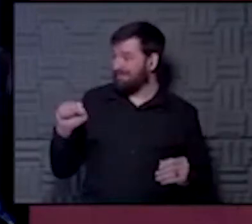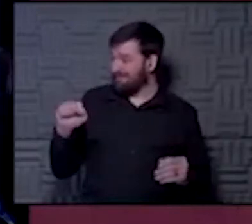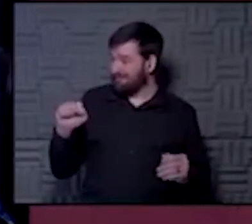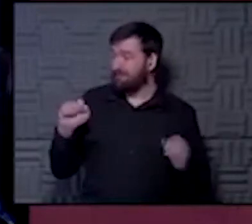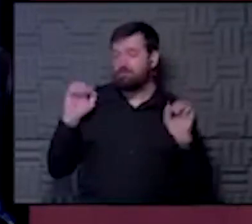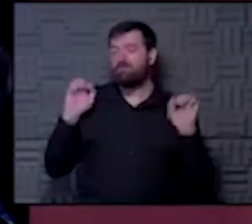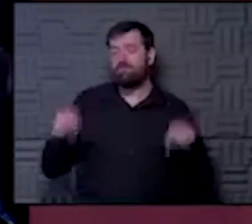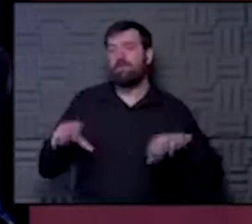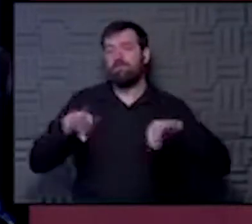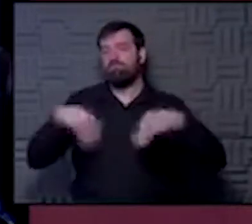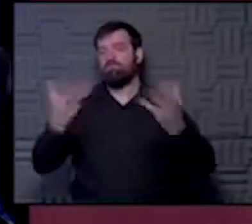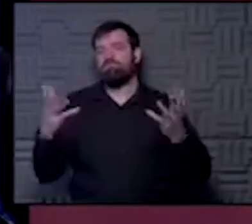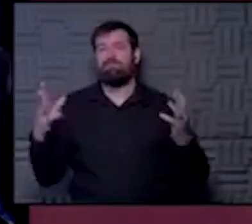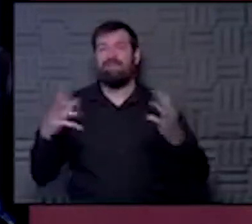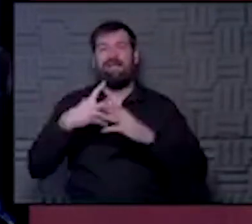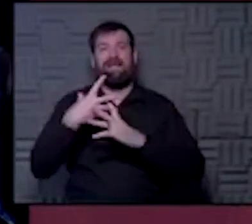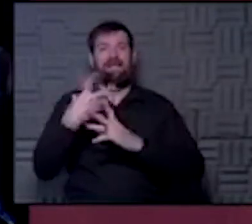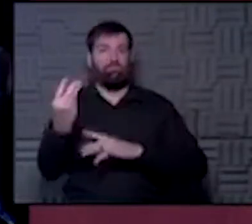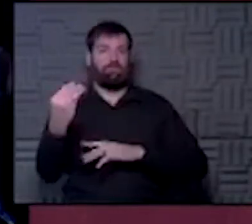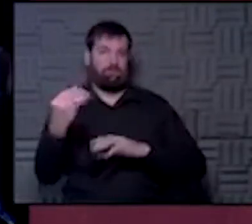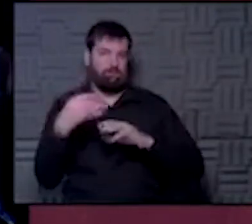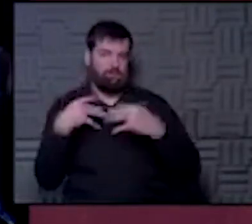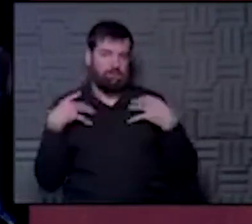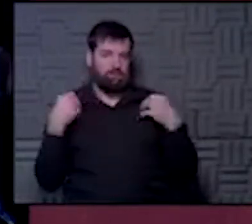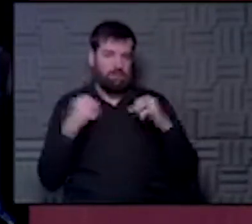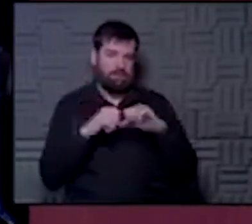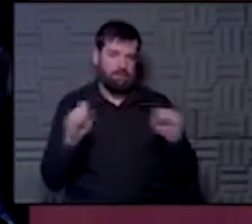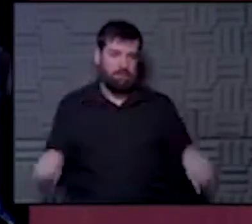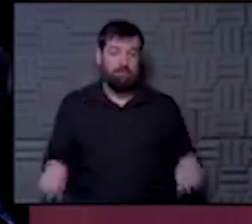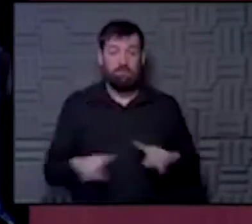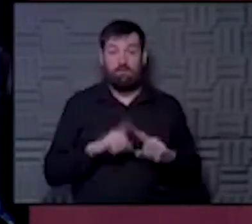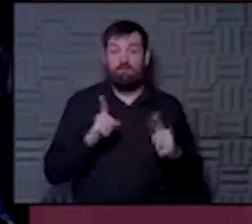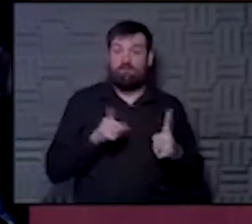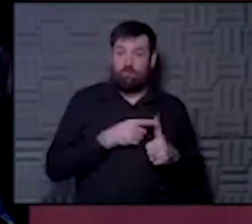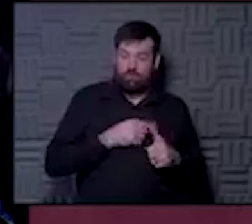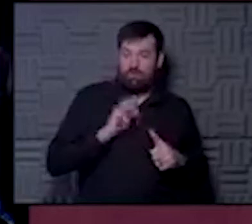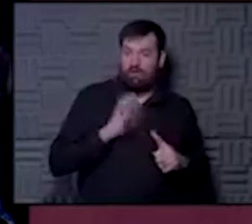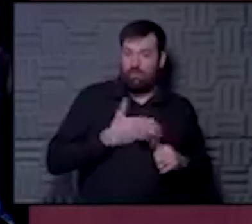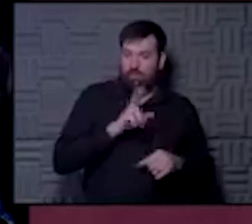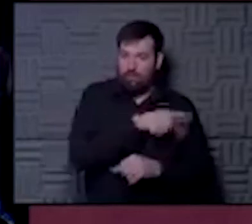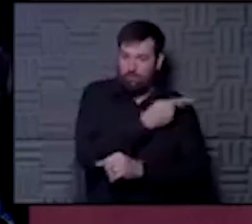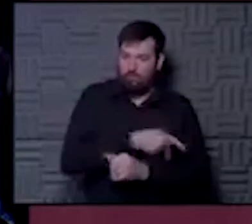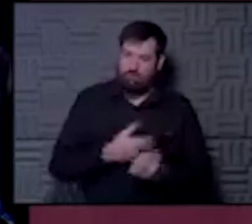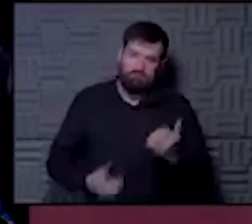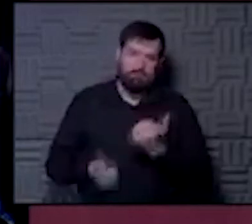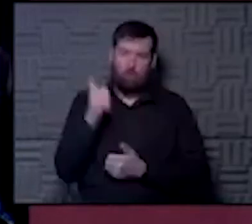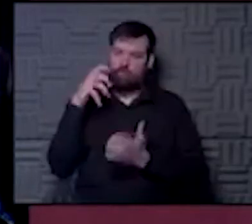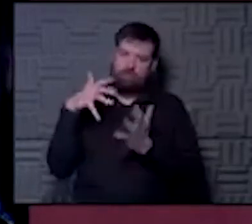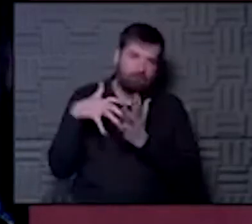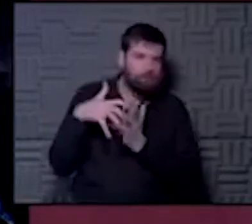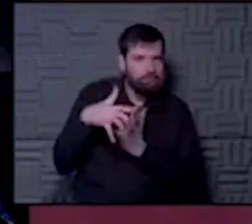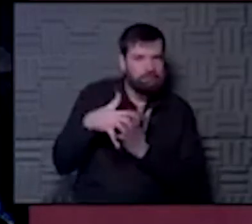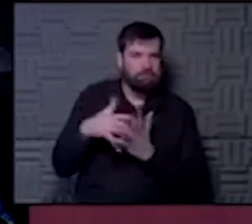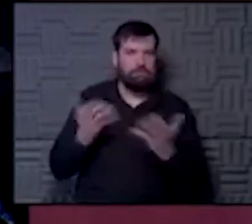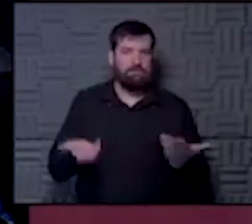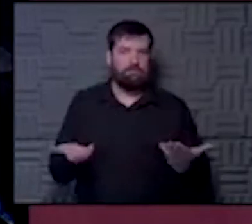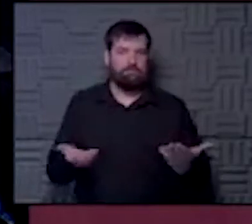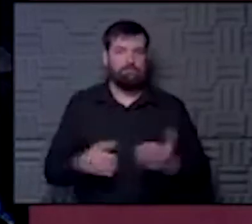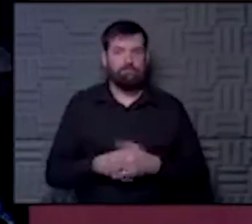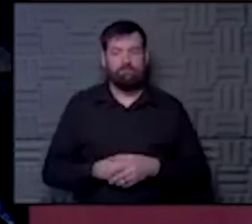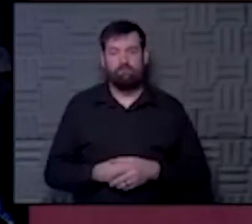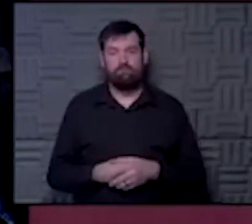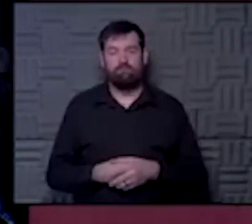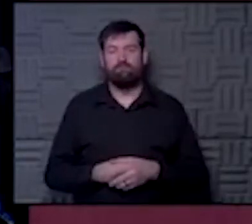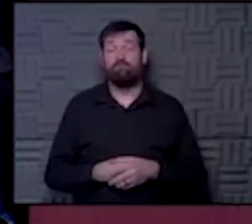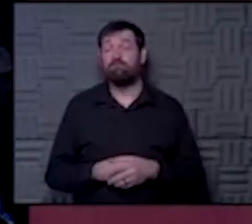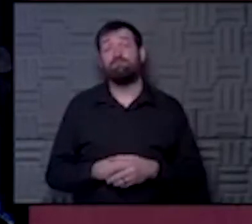people outside of our system. But I think right now we started off with our patients we thought were going to be most vulnerable inside the health system, in which there are approximately a very